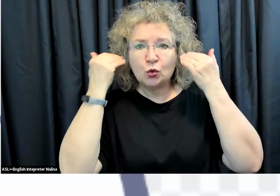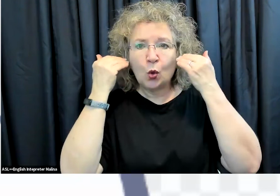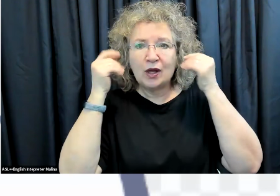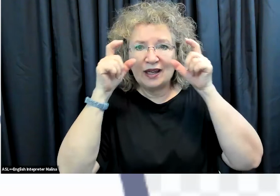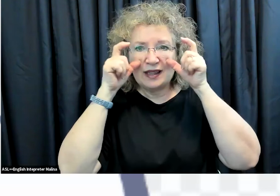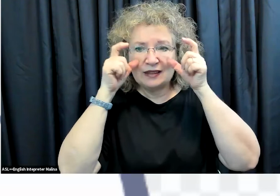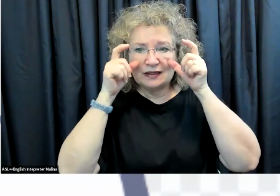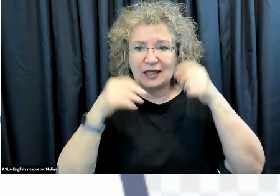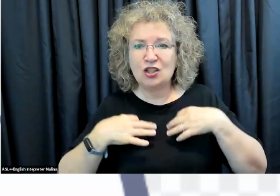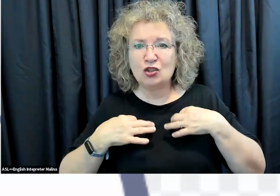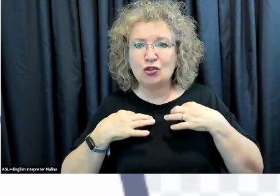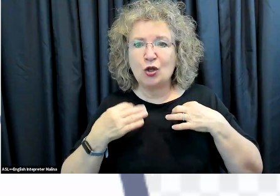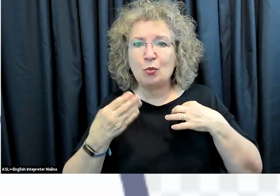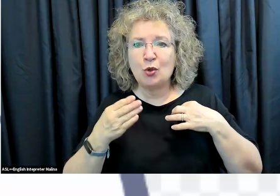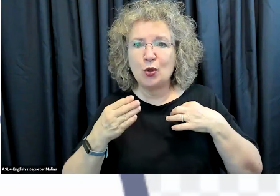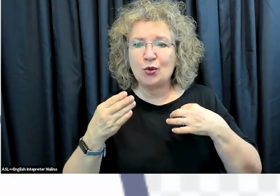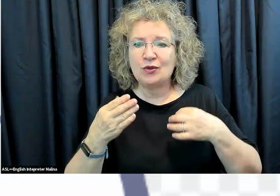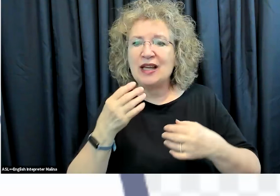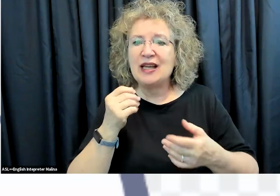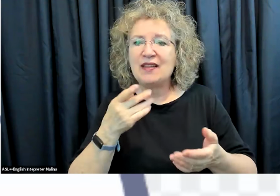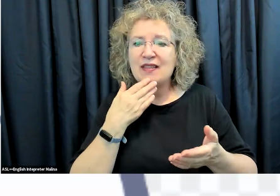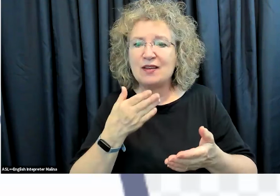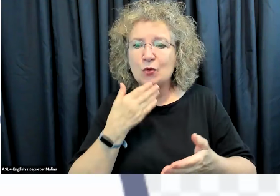shirt today. Thank you. Next slide, please.